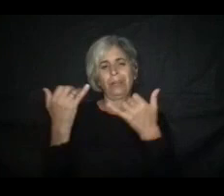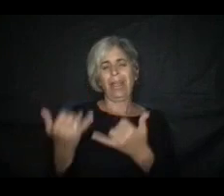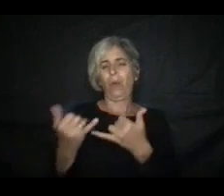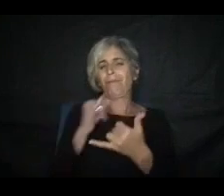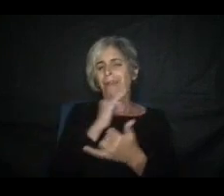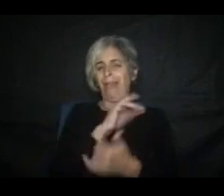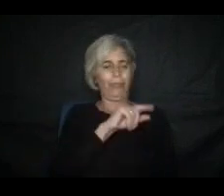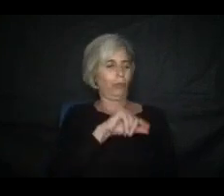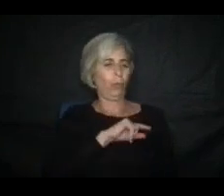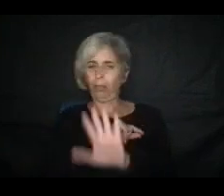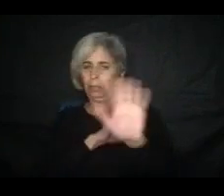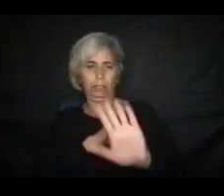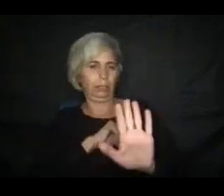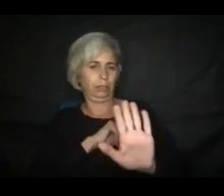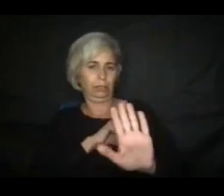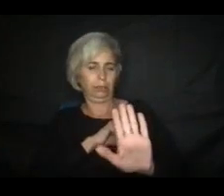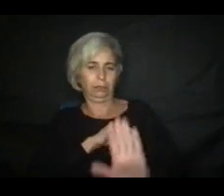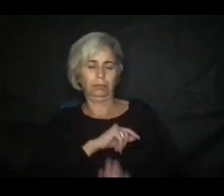quality.